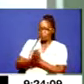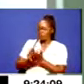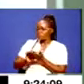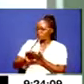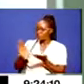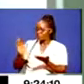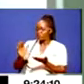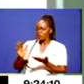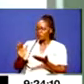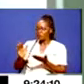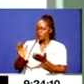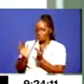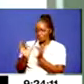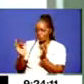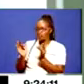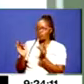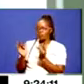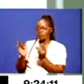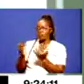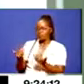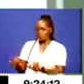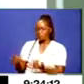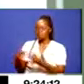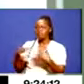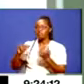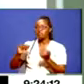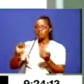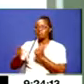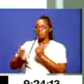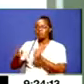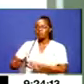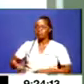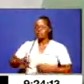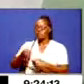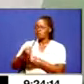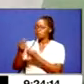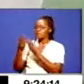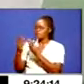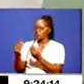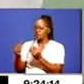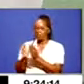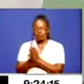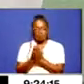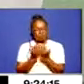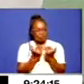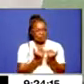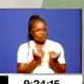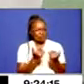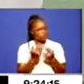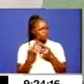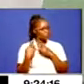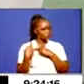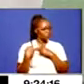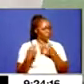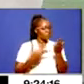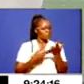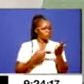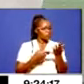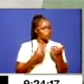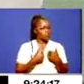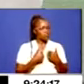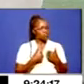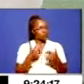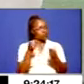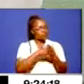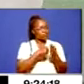being tested now, how it can be able to change life and makes it much easier. Yeah. So let's come to the role technology is playing in the fight